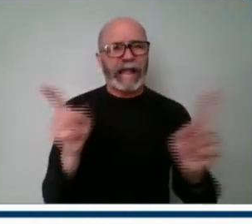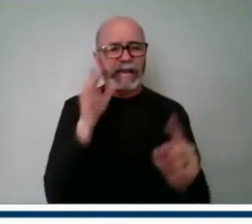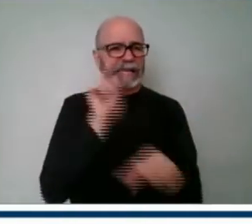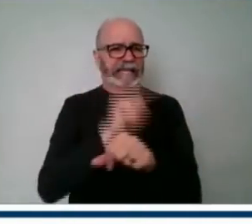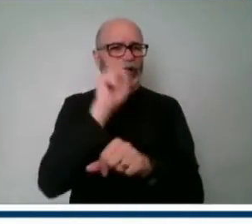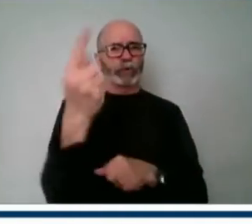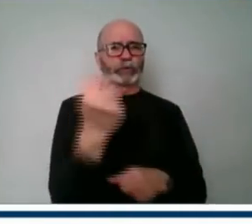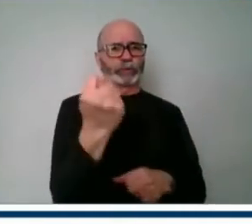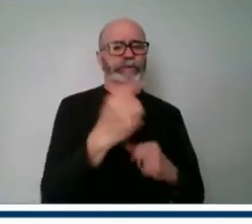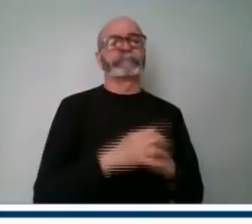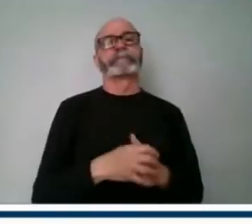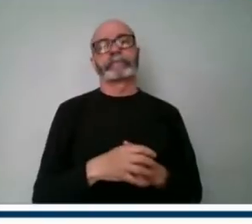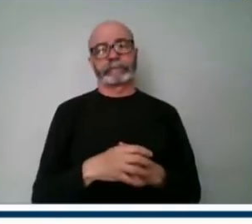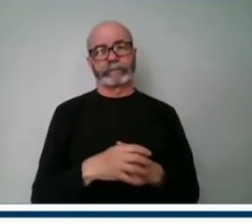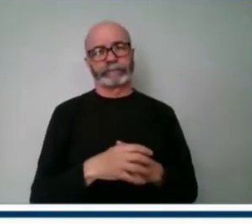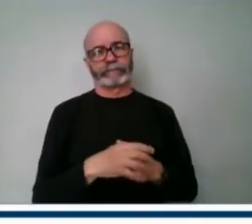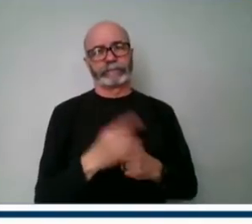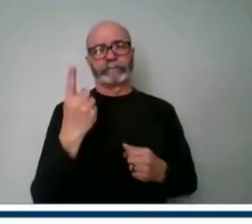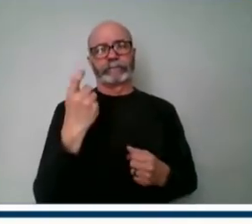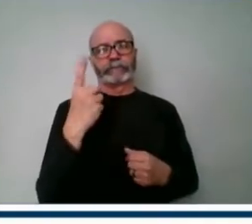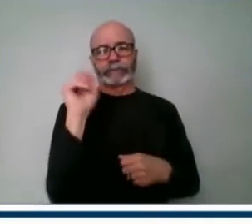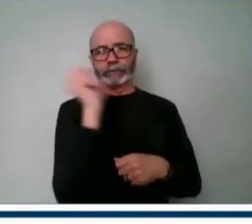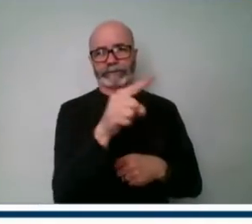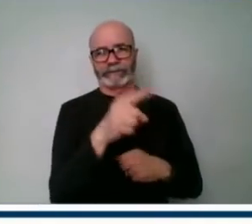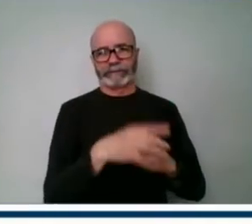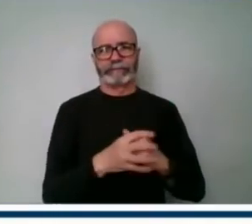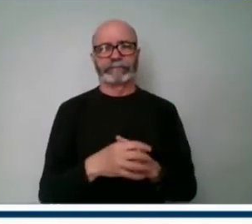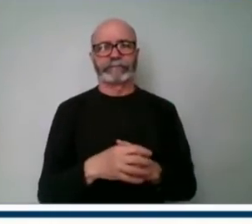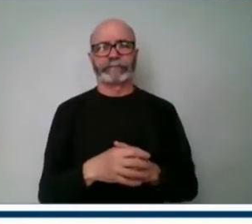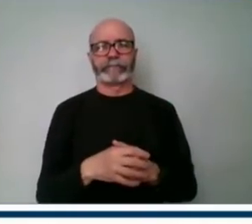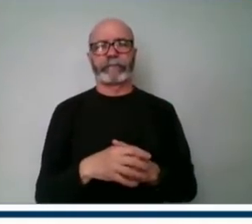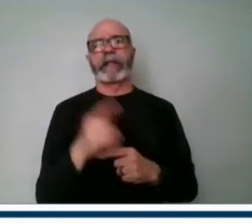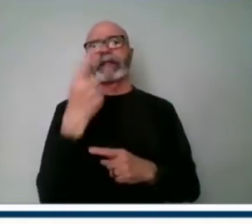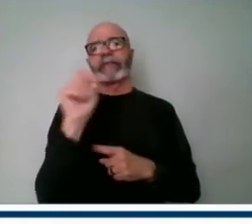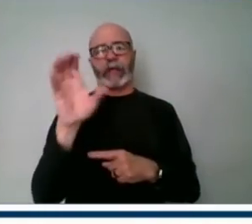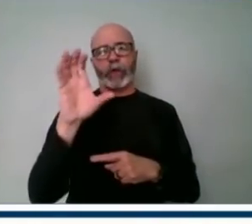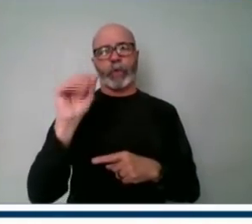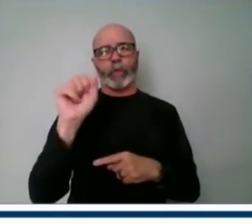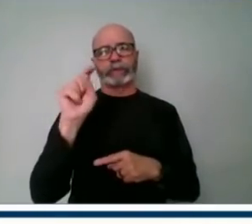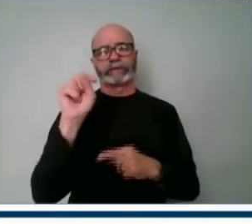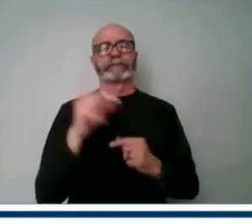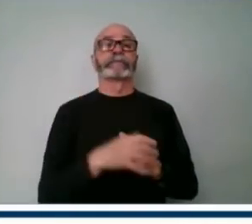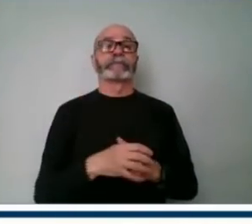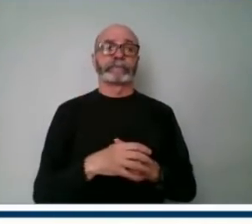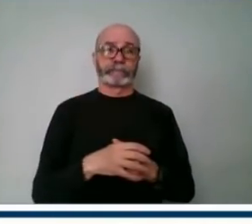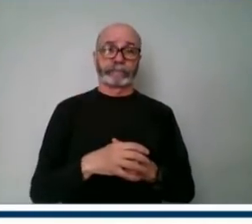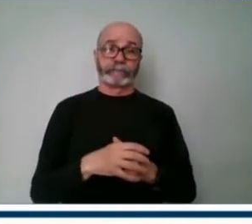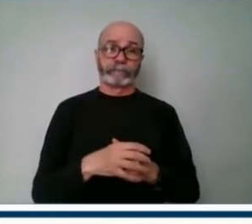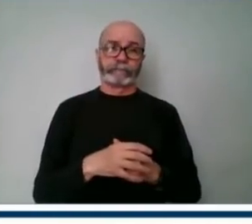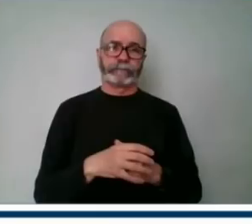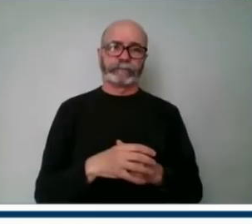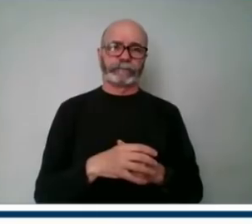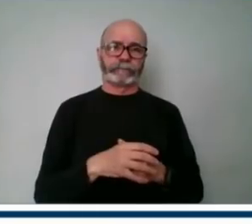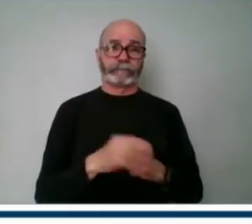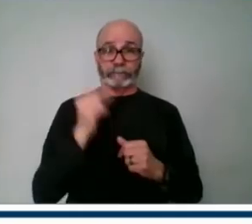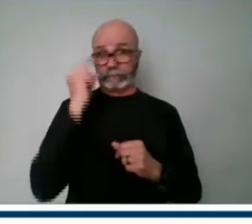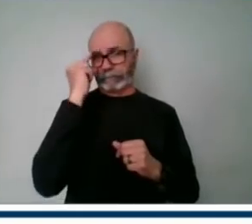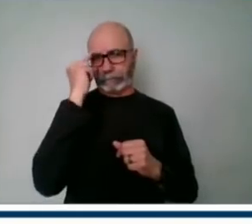Coast. Okay, hi, thank you. I'll try to squeeze it in. This is for Premier